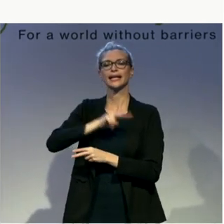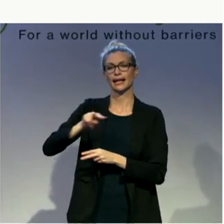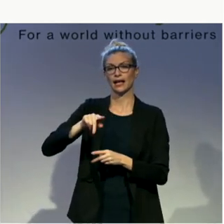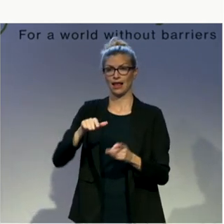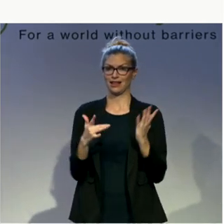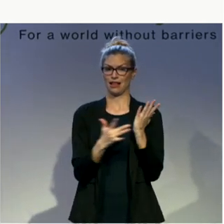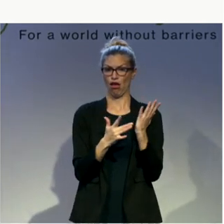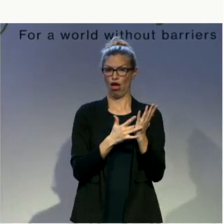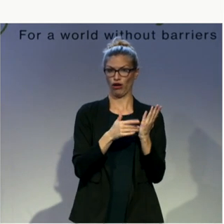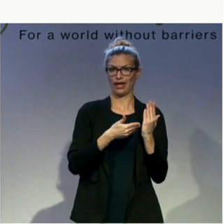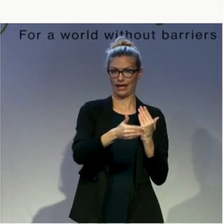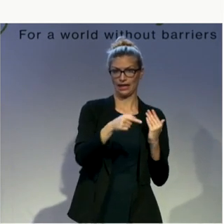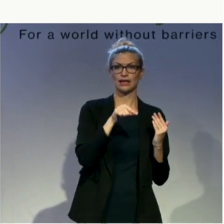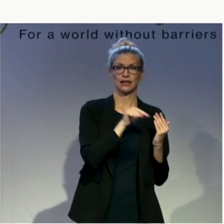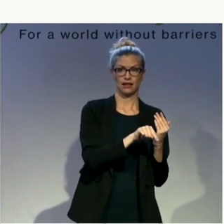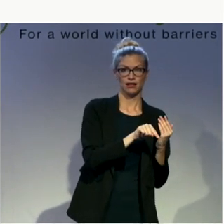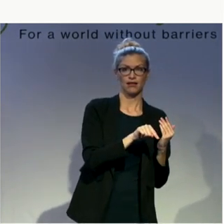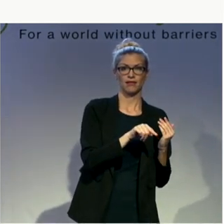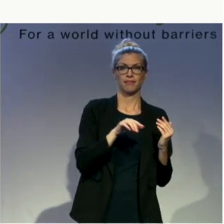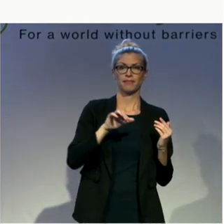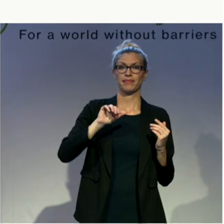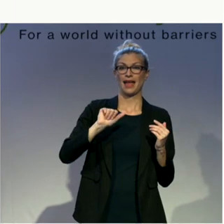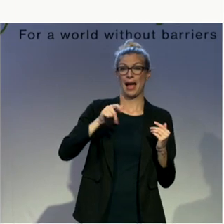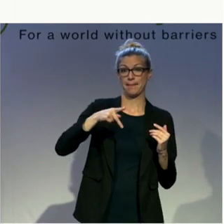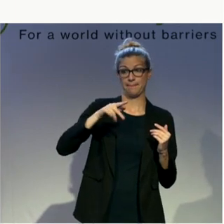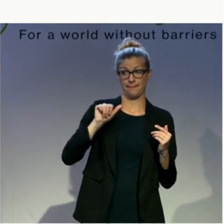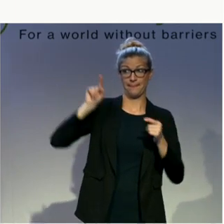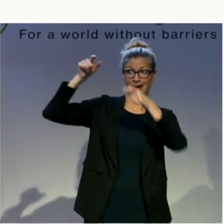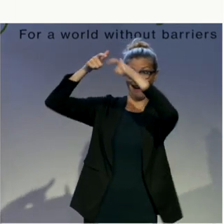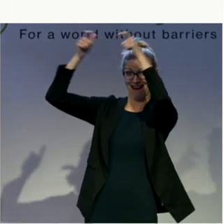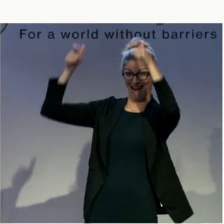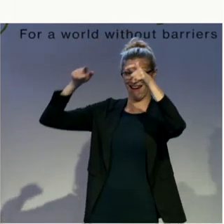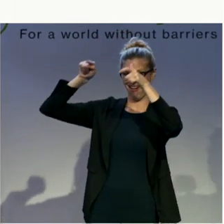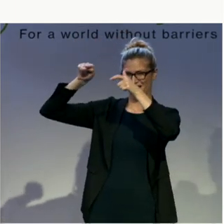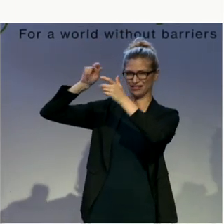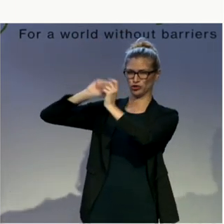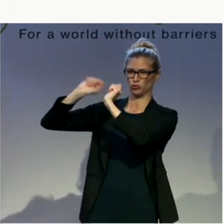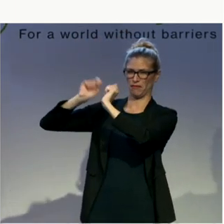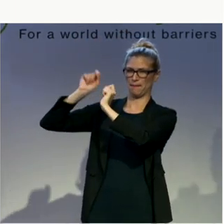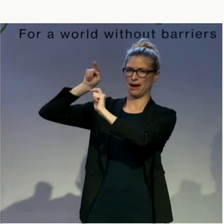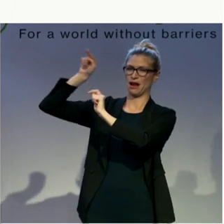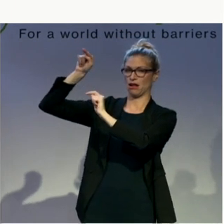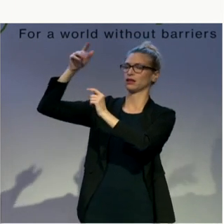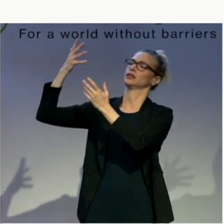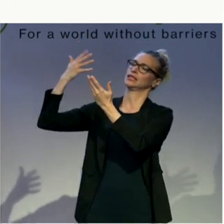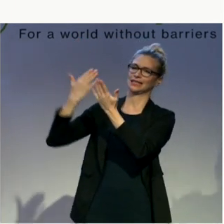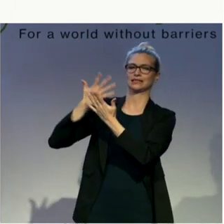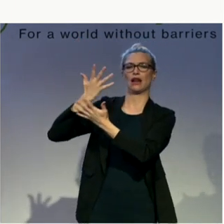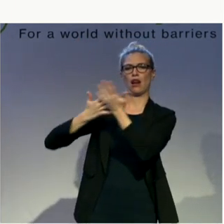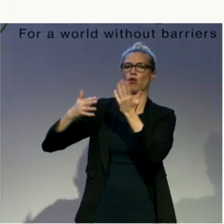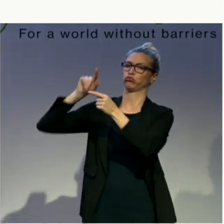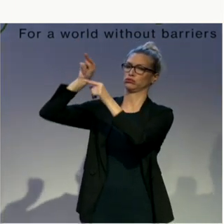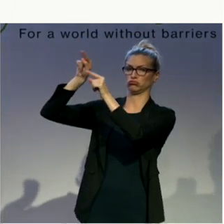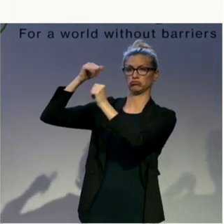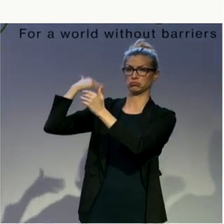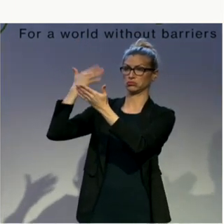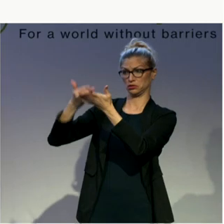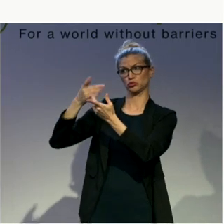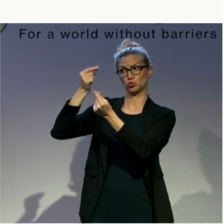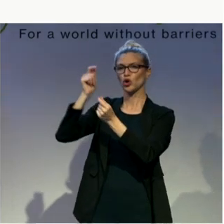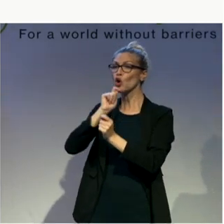app. But the Austria Press Agency journalists, they are able to provide daily news in